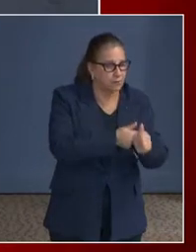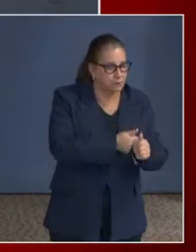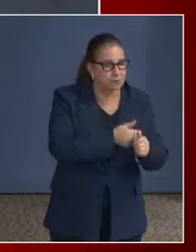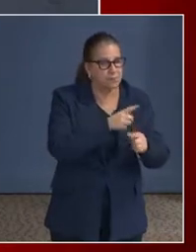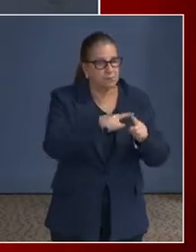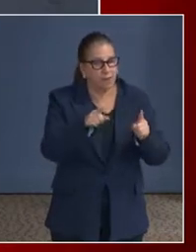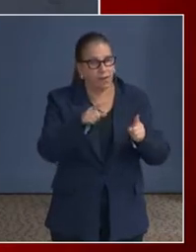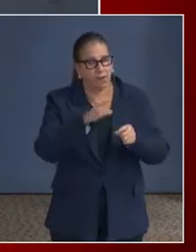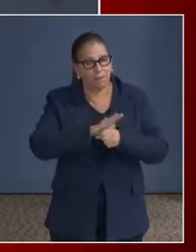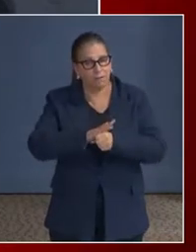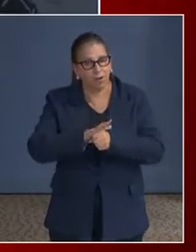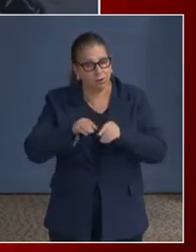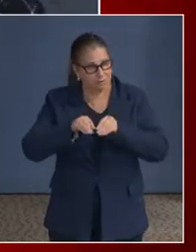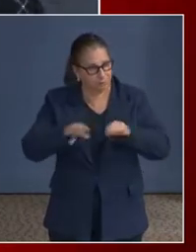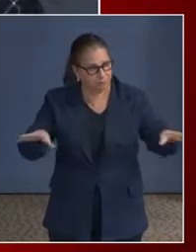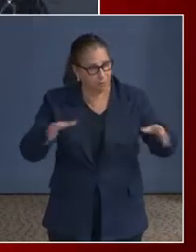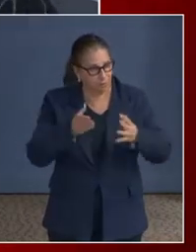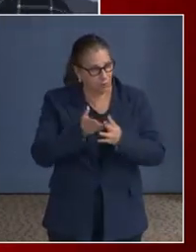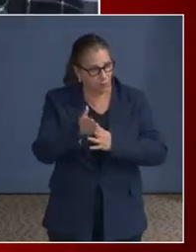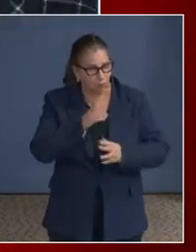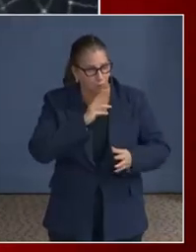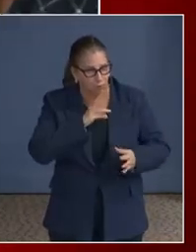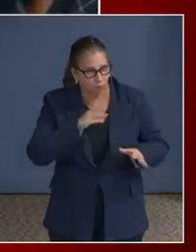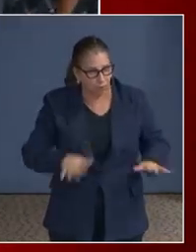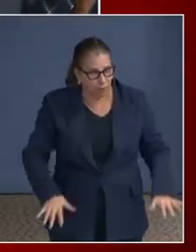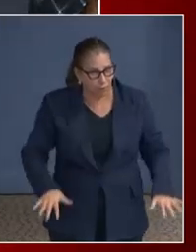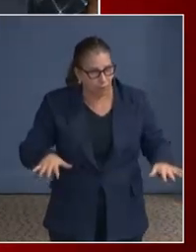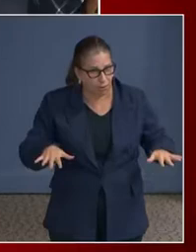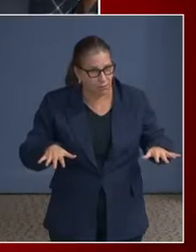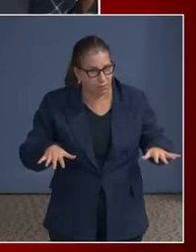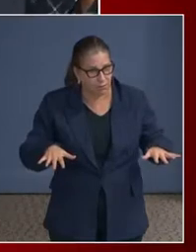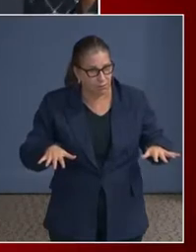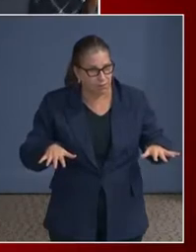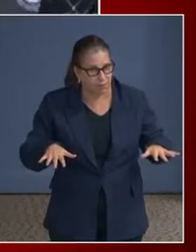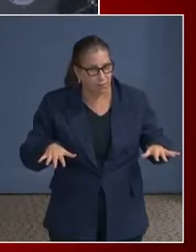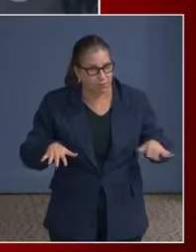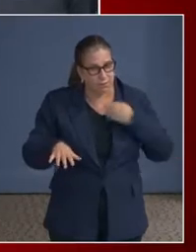for their study? And if so, can you share any of that with us?